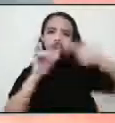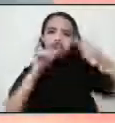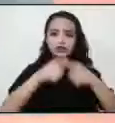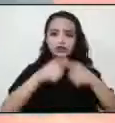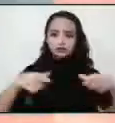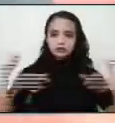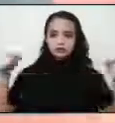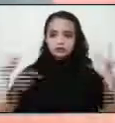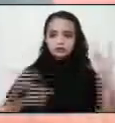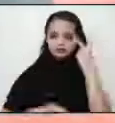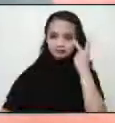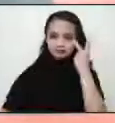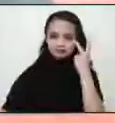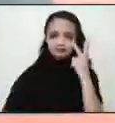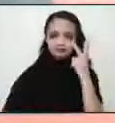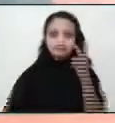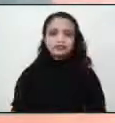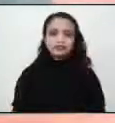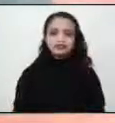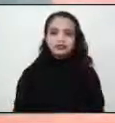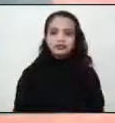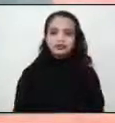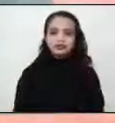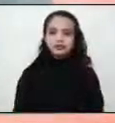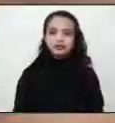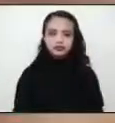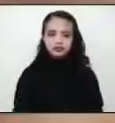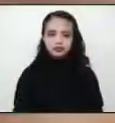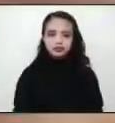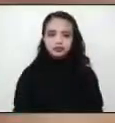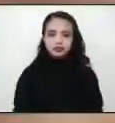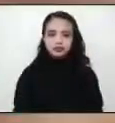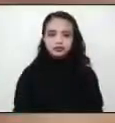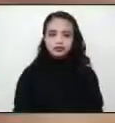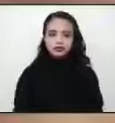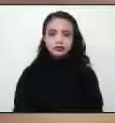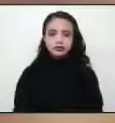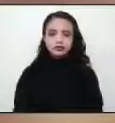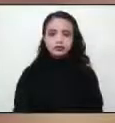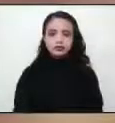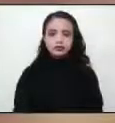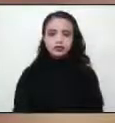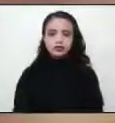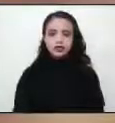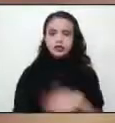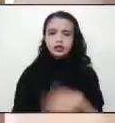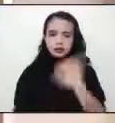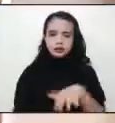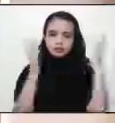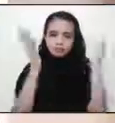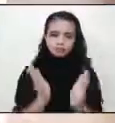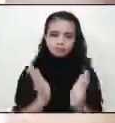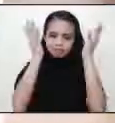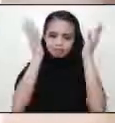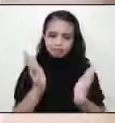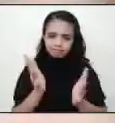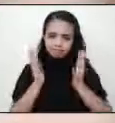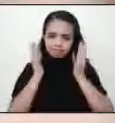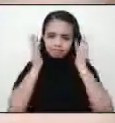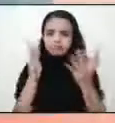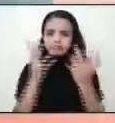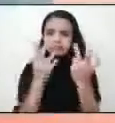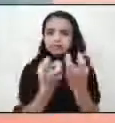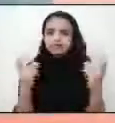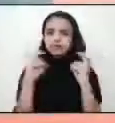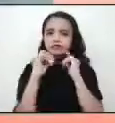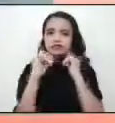ibang bansa kasi you need to help with the production, tulong-tulong kayo, wala akong PA, walang makeup artist. So yon, pero with